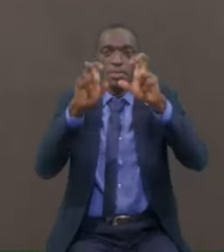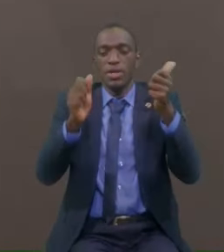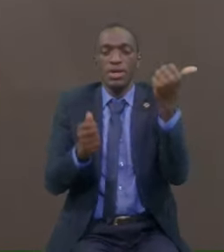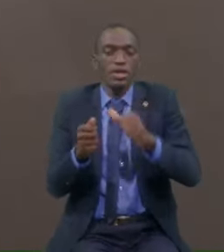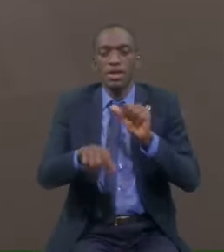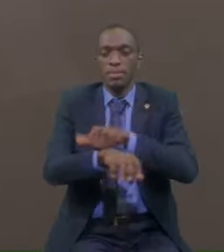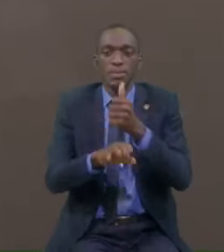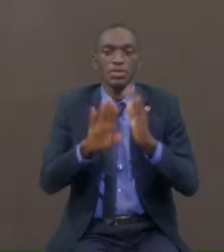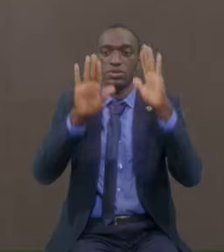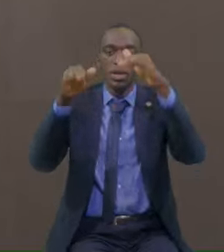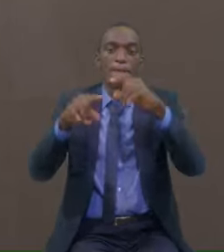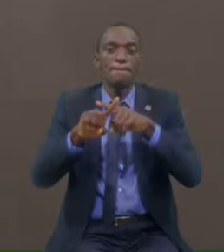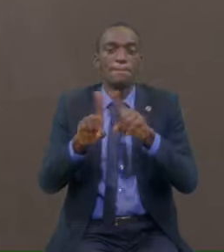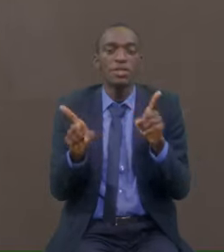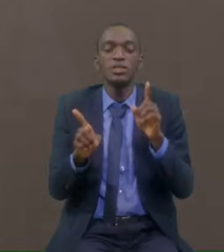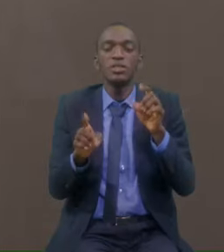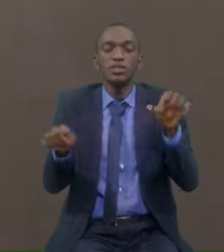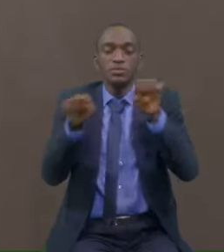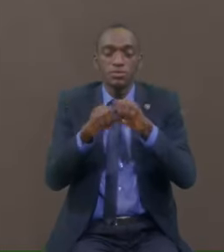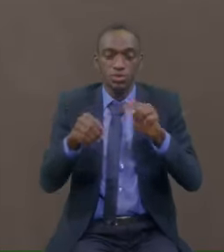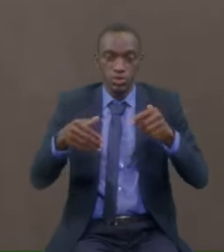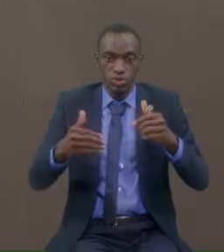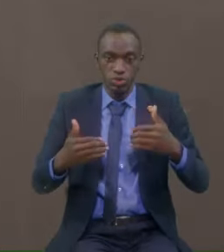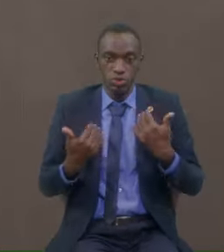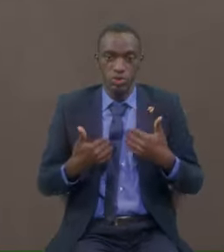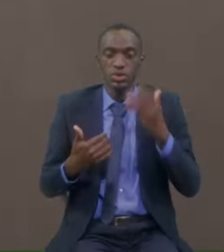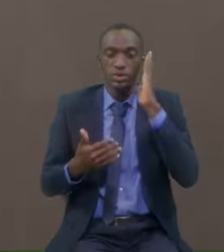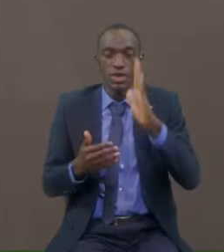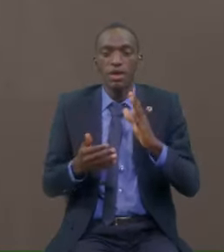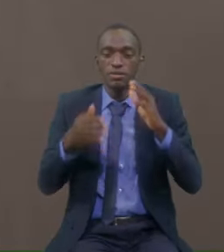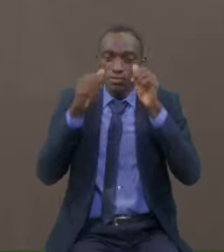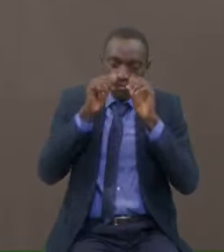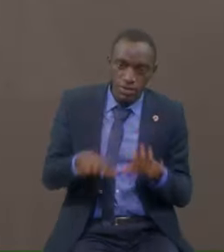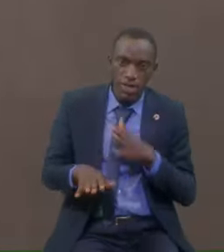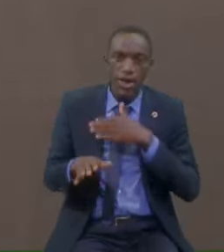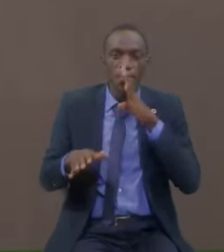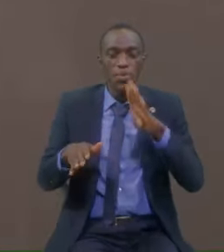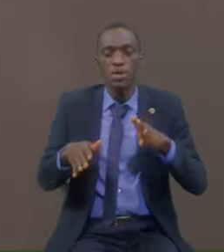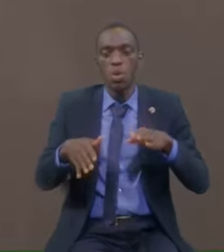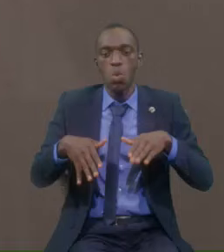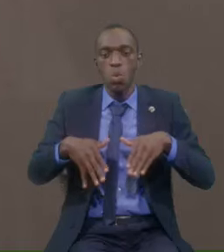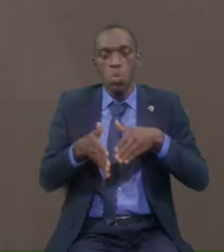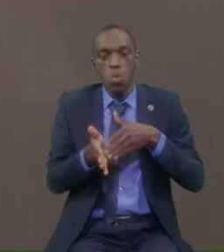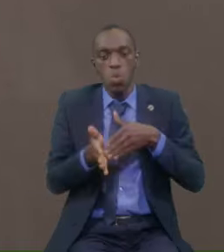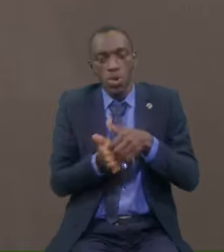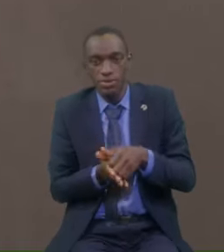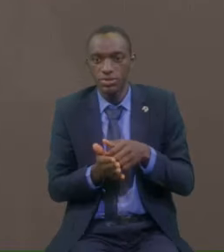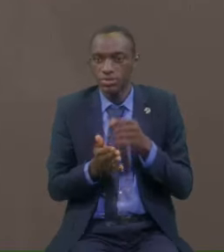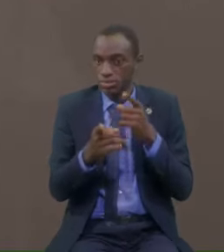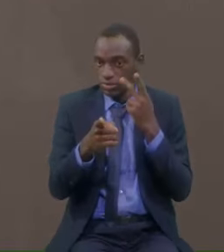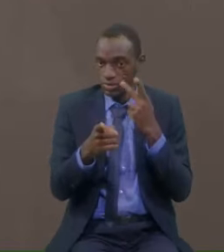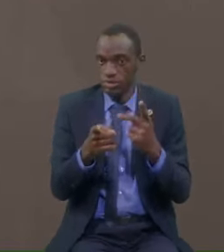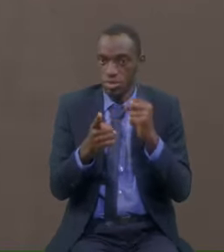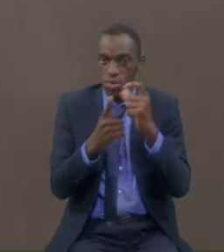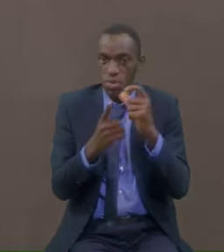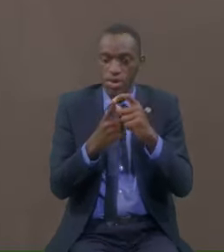the young men shall utterly fall. Notice again the word faint. In verse 28,